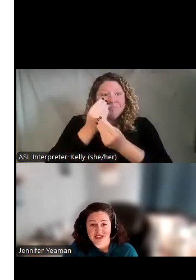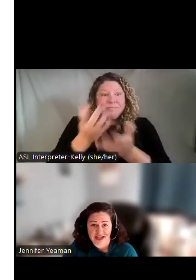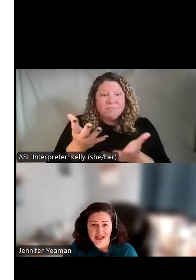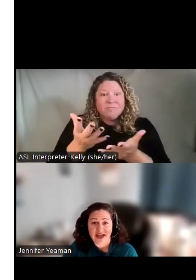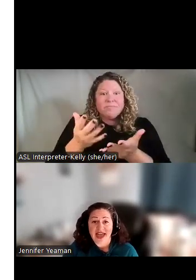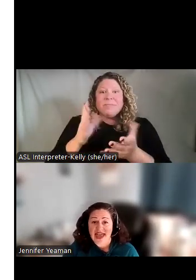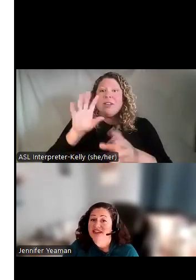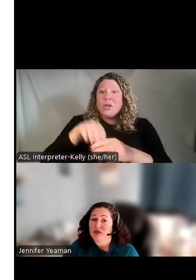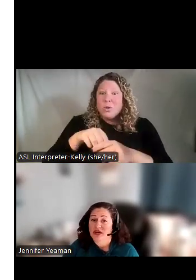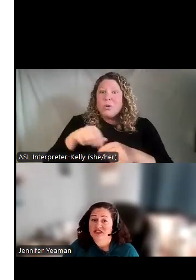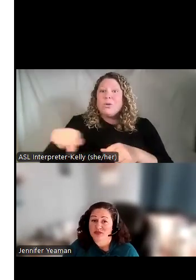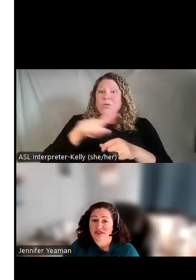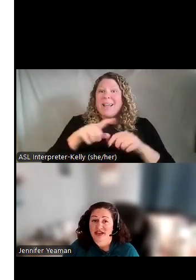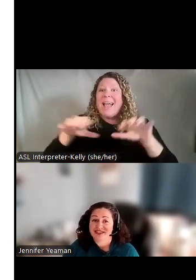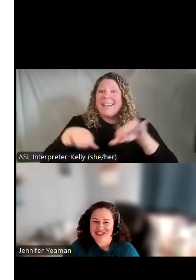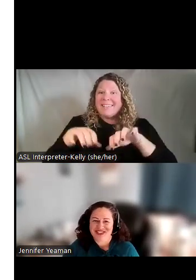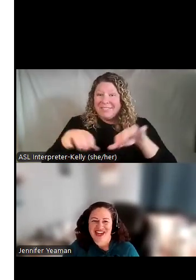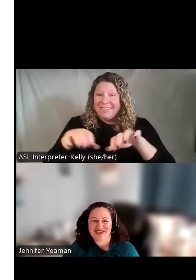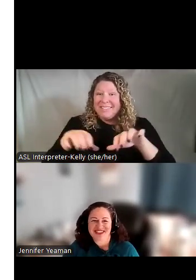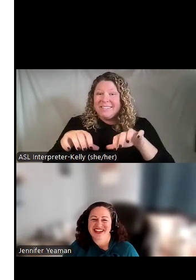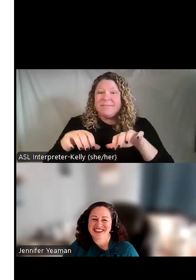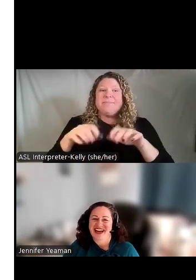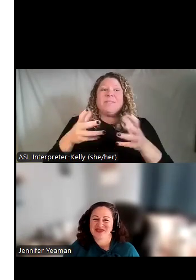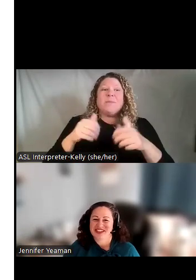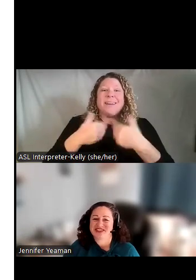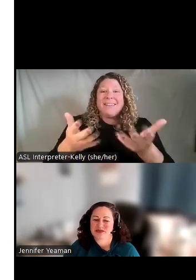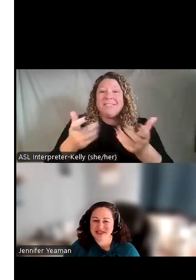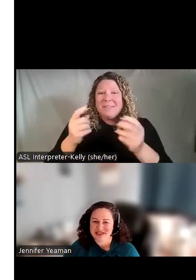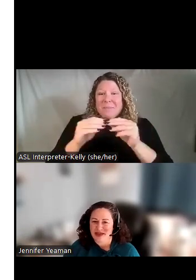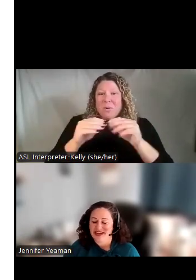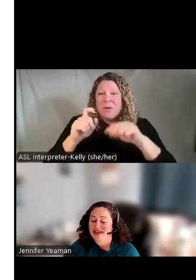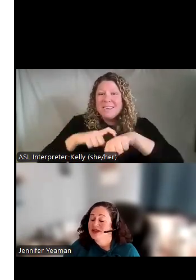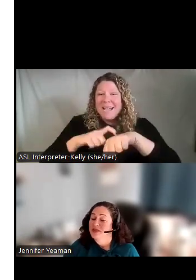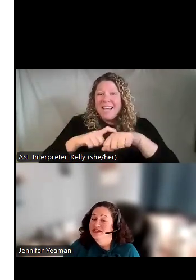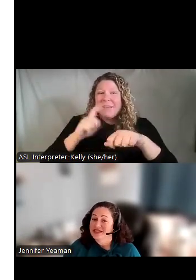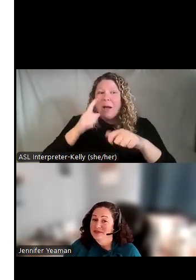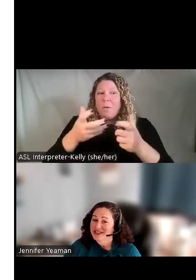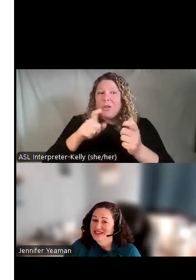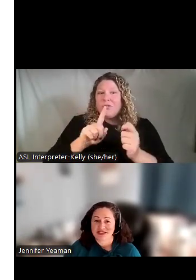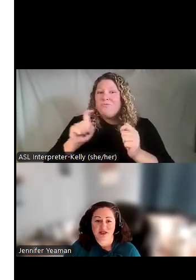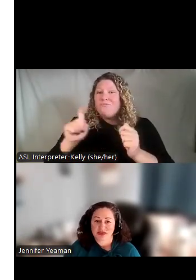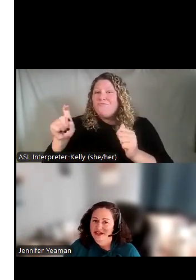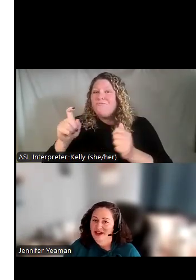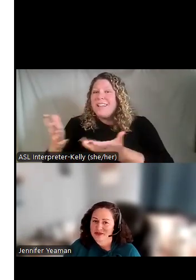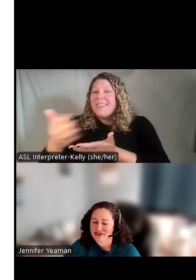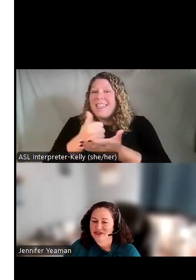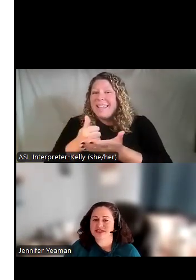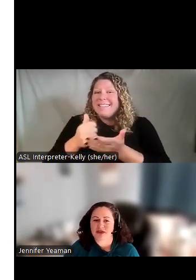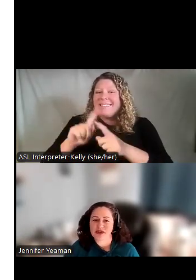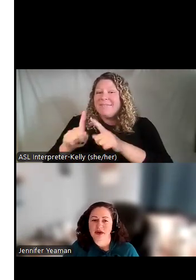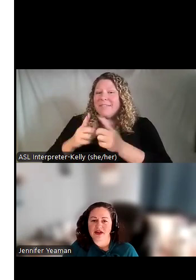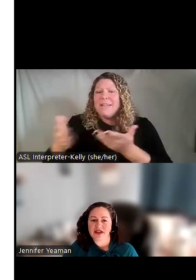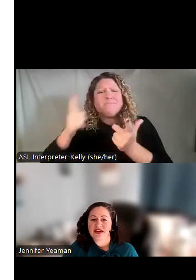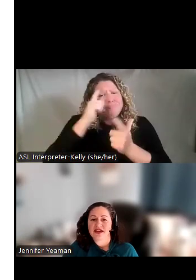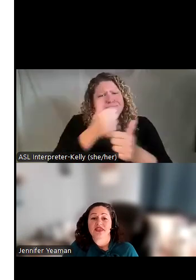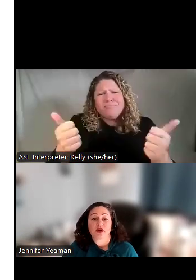participant activity, and I wanted to provide additional time to collect the items needed to participate. Participation is completely optional. It's